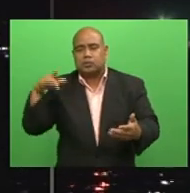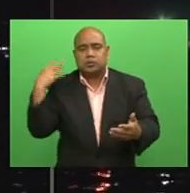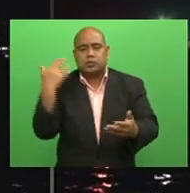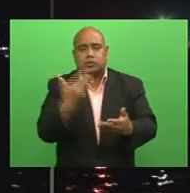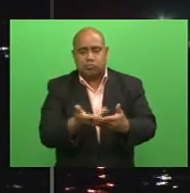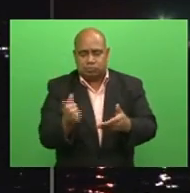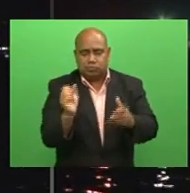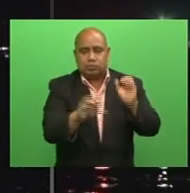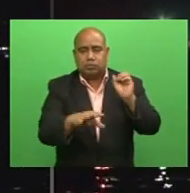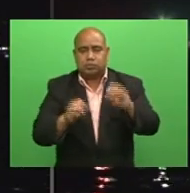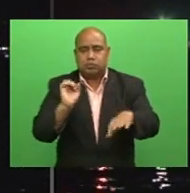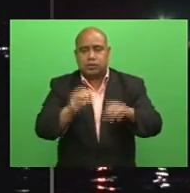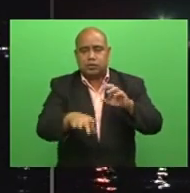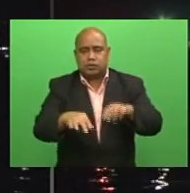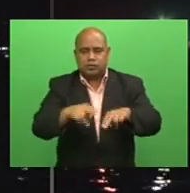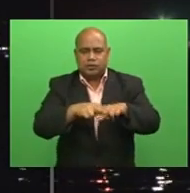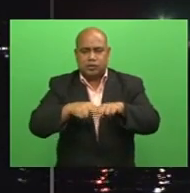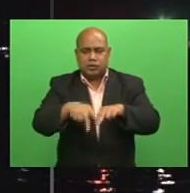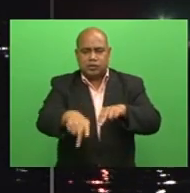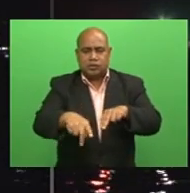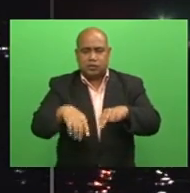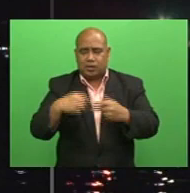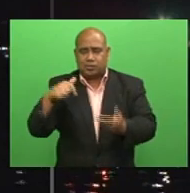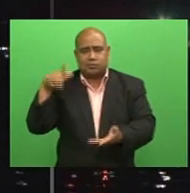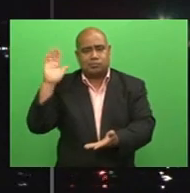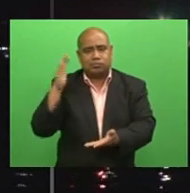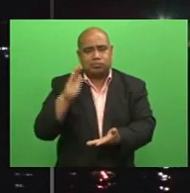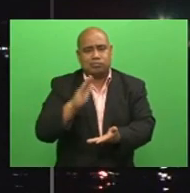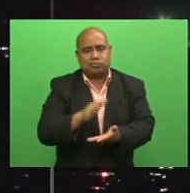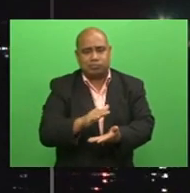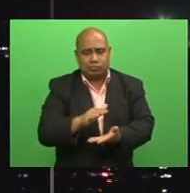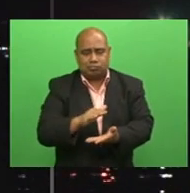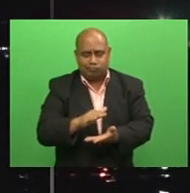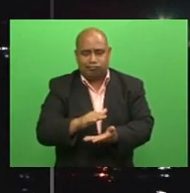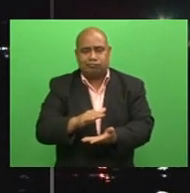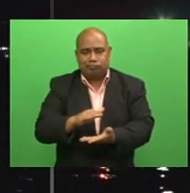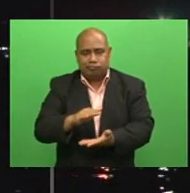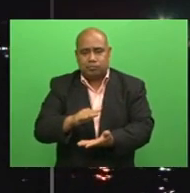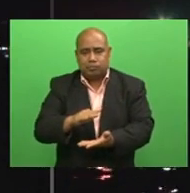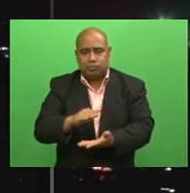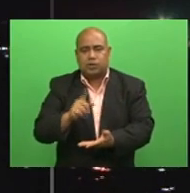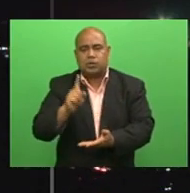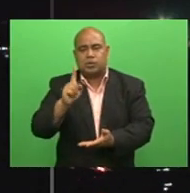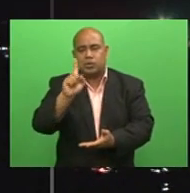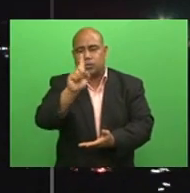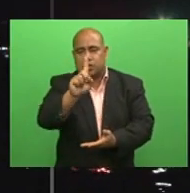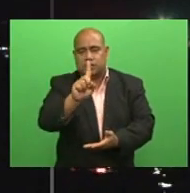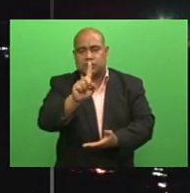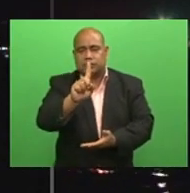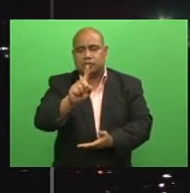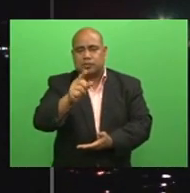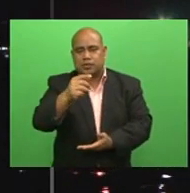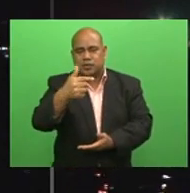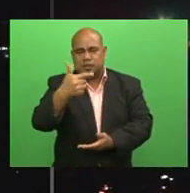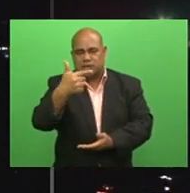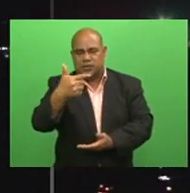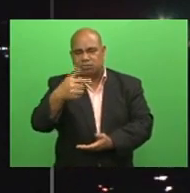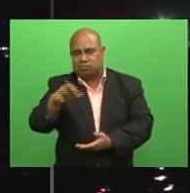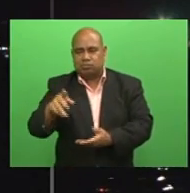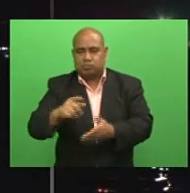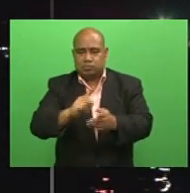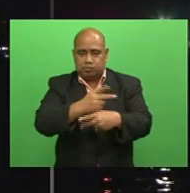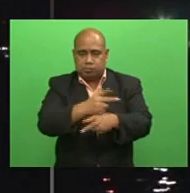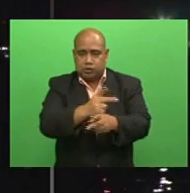below $100 million. Josaina Nunga reports there were 107 productions in Fiji, which resulted in